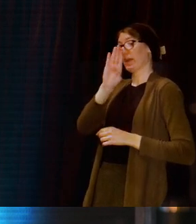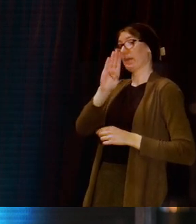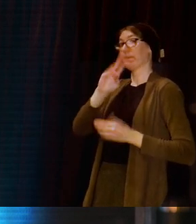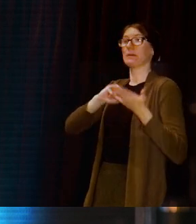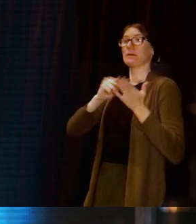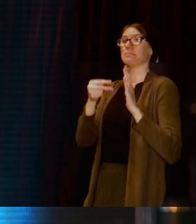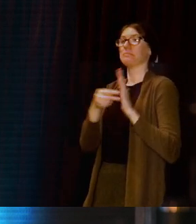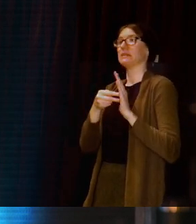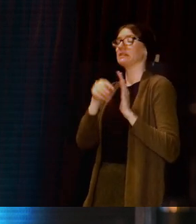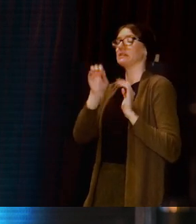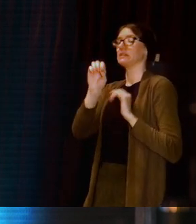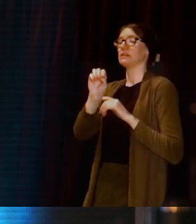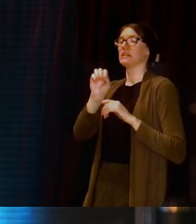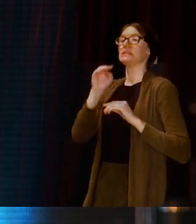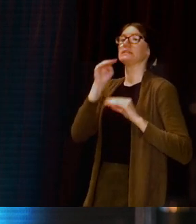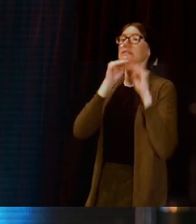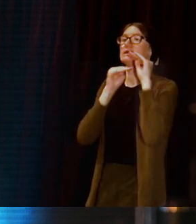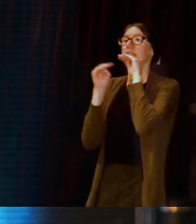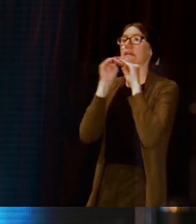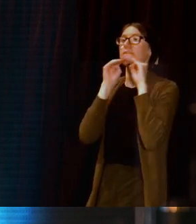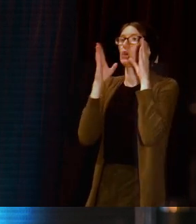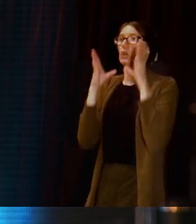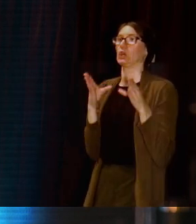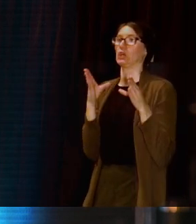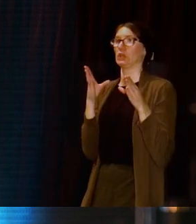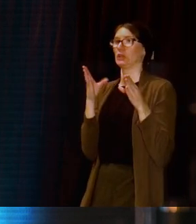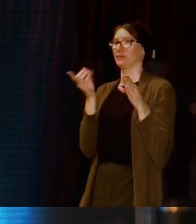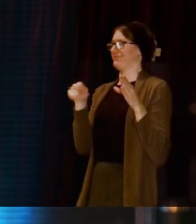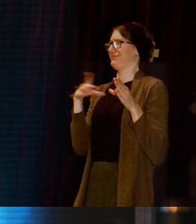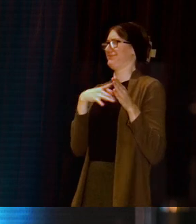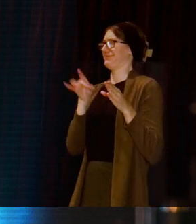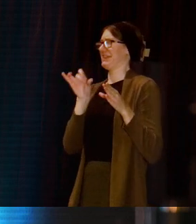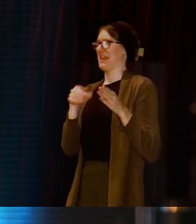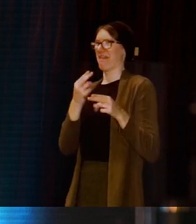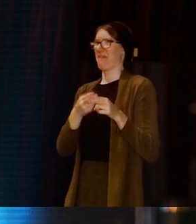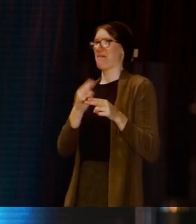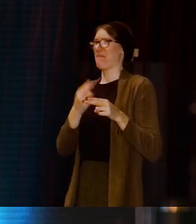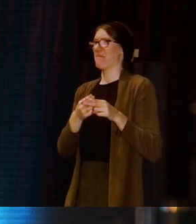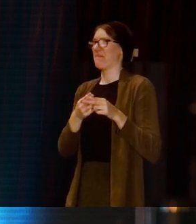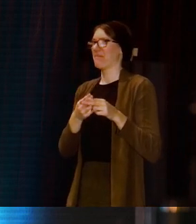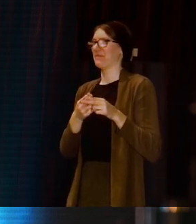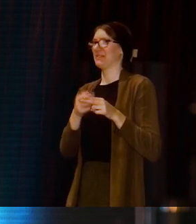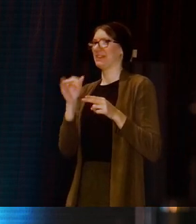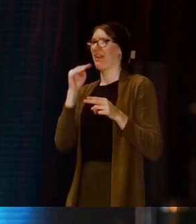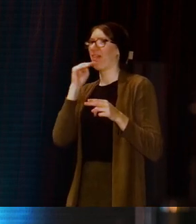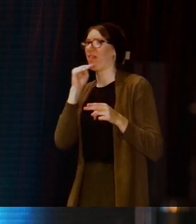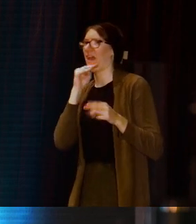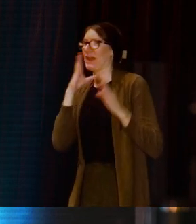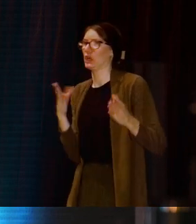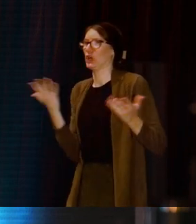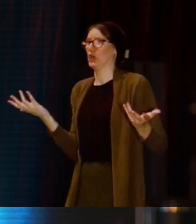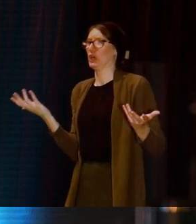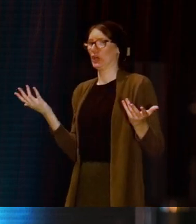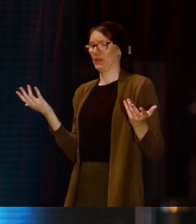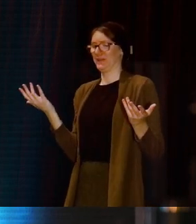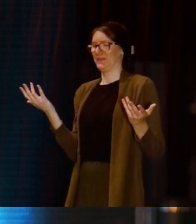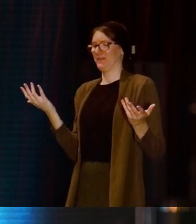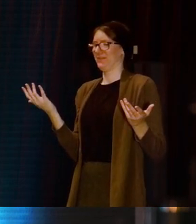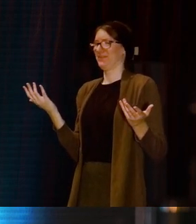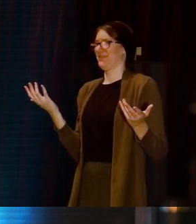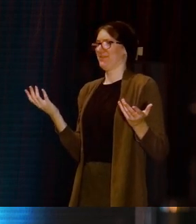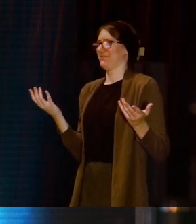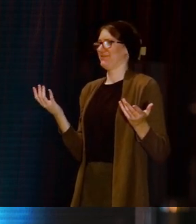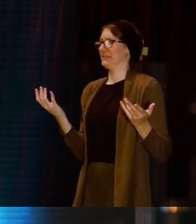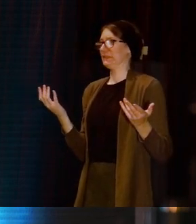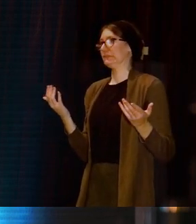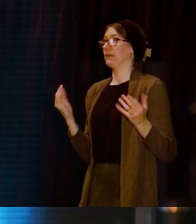means supplanter or deceiver. How would you like that to be your name? You know, kind of like someone calling you a liar. You don't live